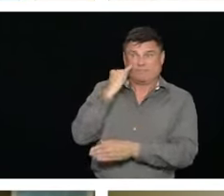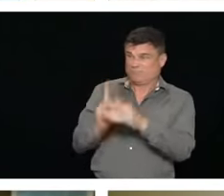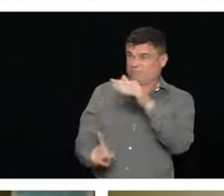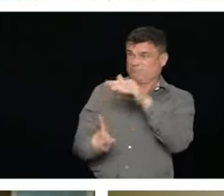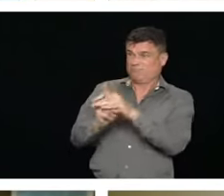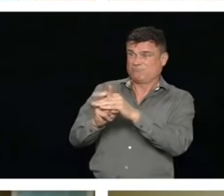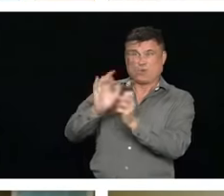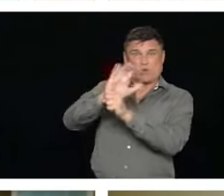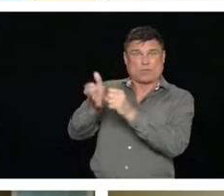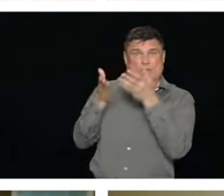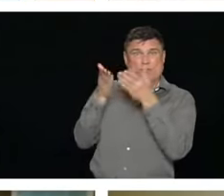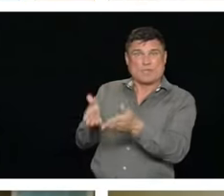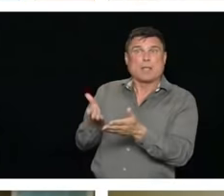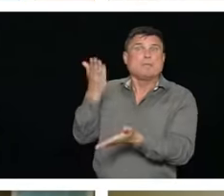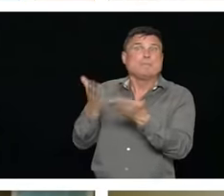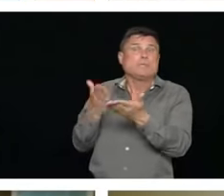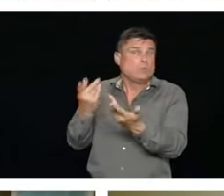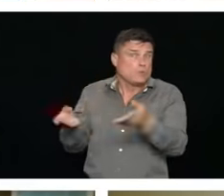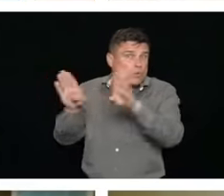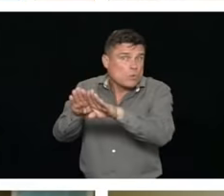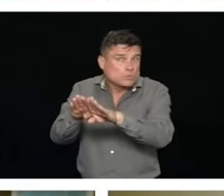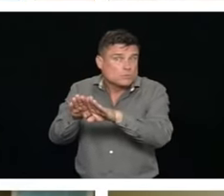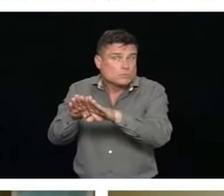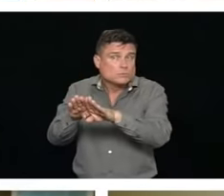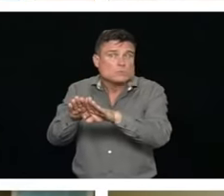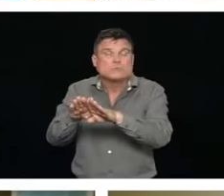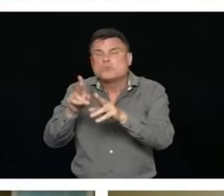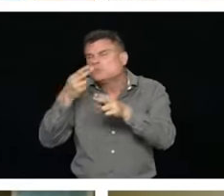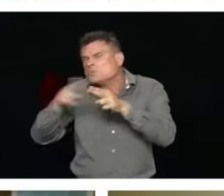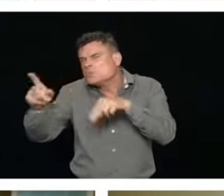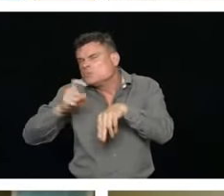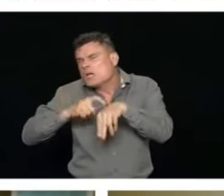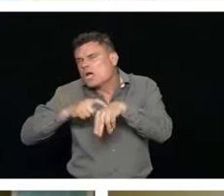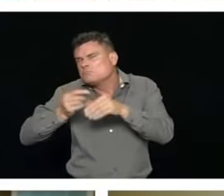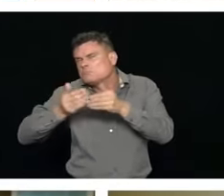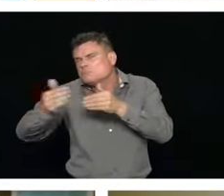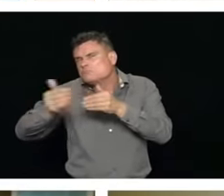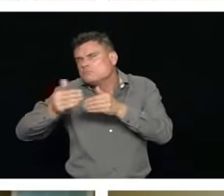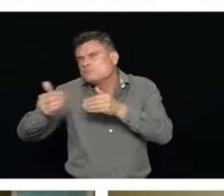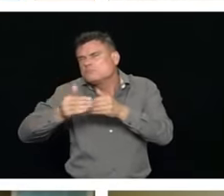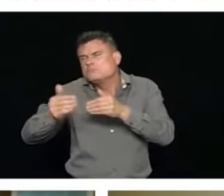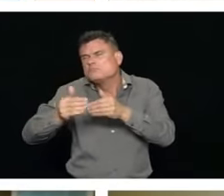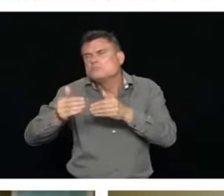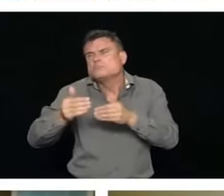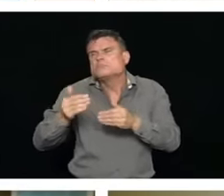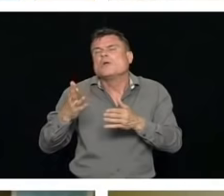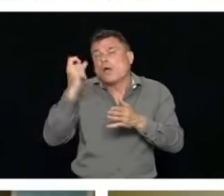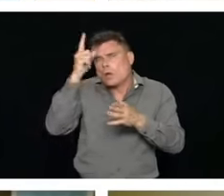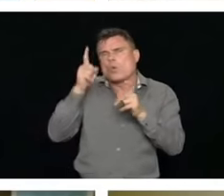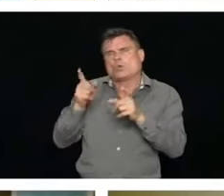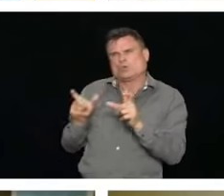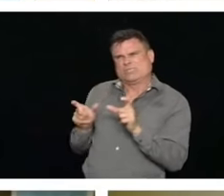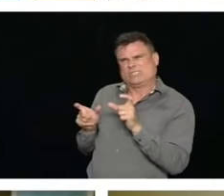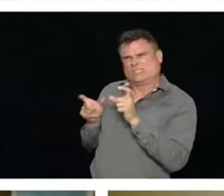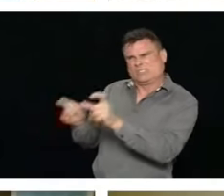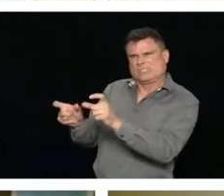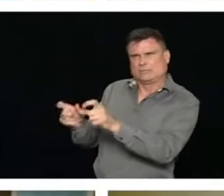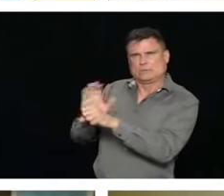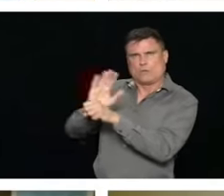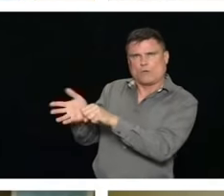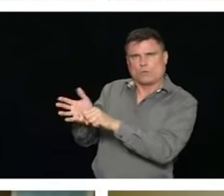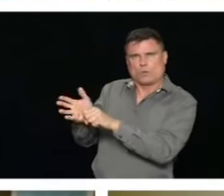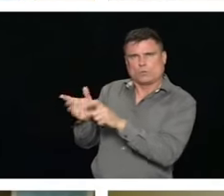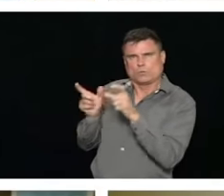of having very little community spread and almost no cases at this point in BC. We're able